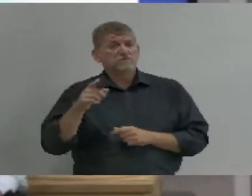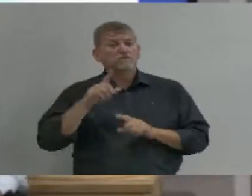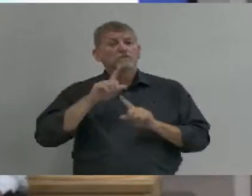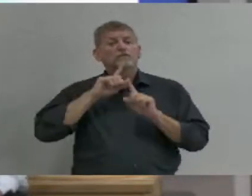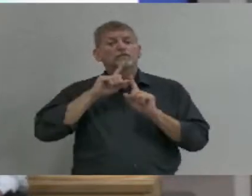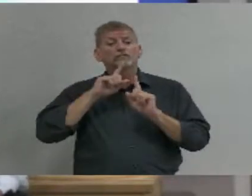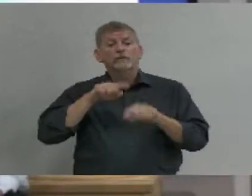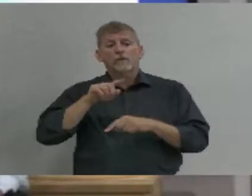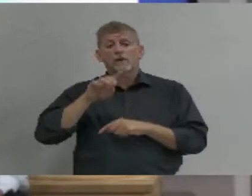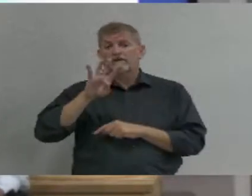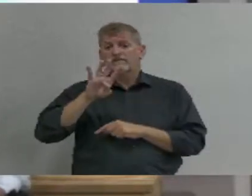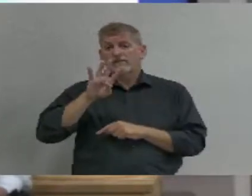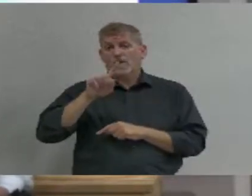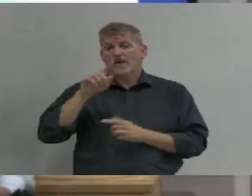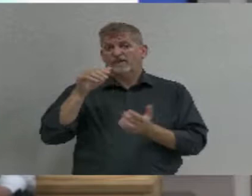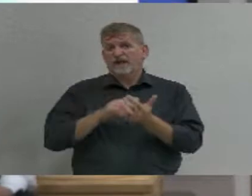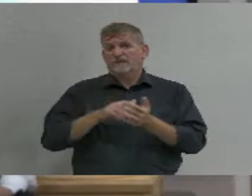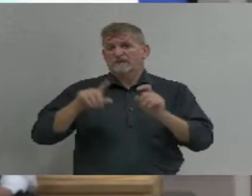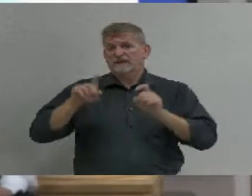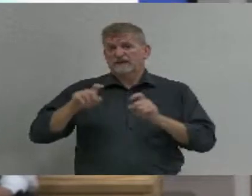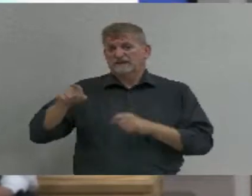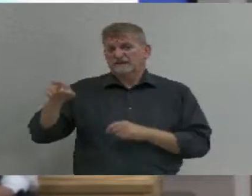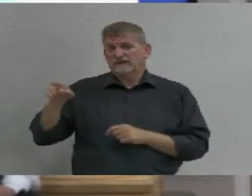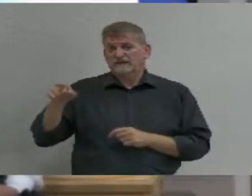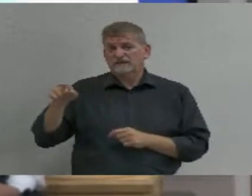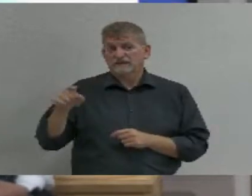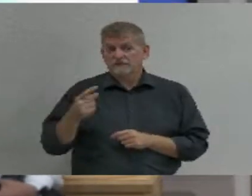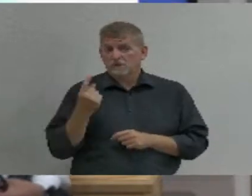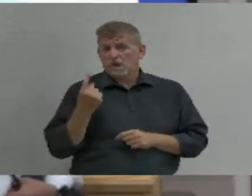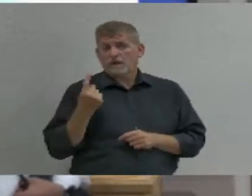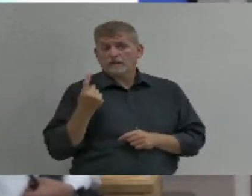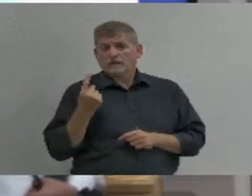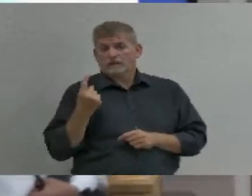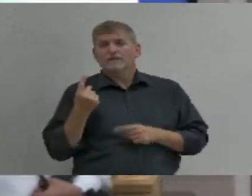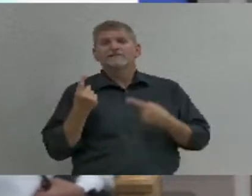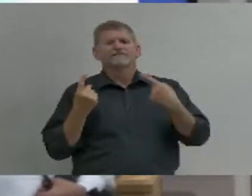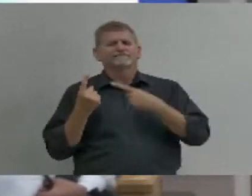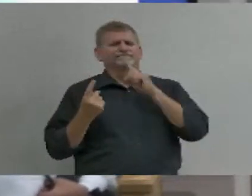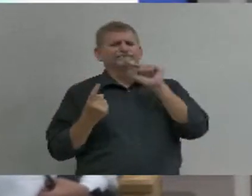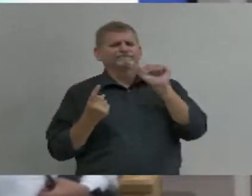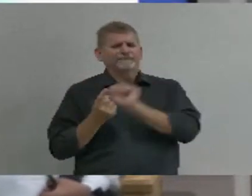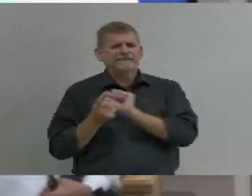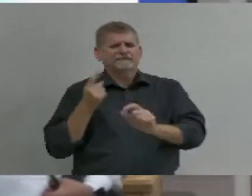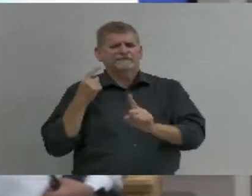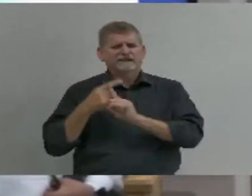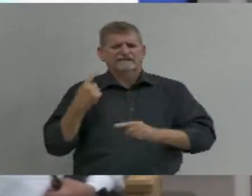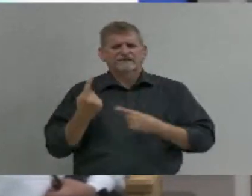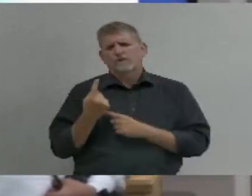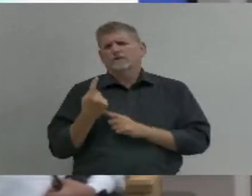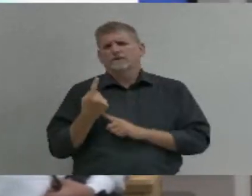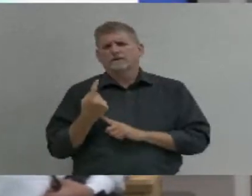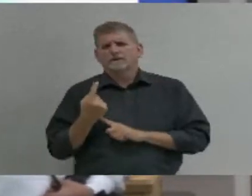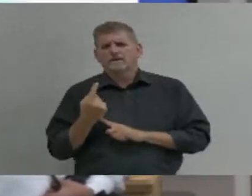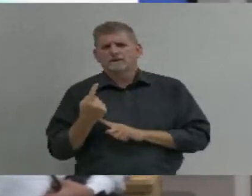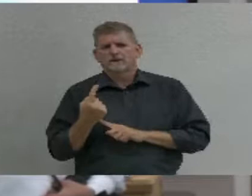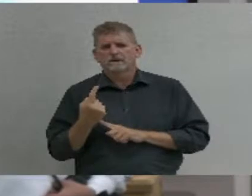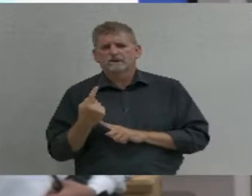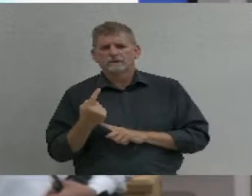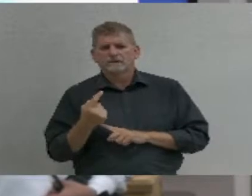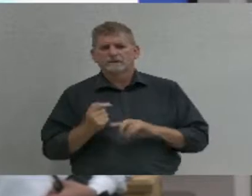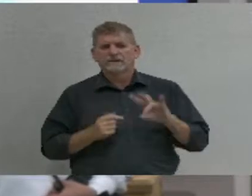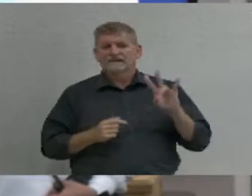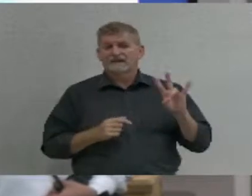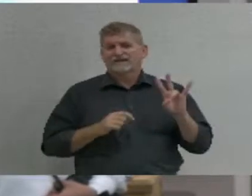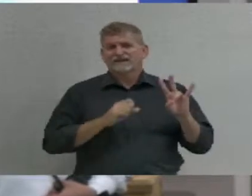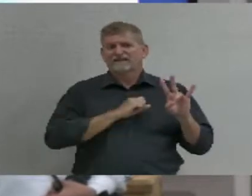players with one true positive and 7 true positives in staff support personnel by using that